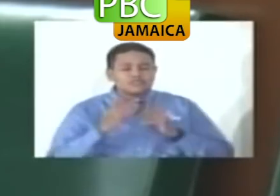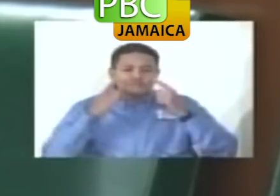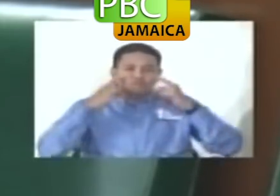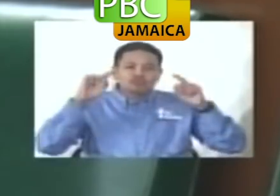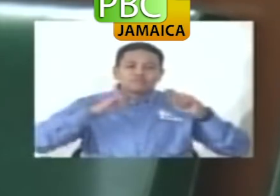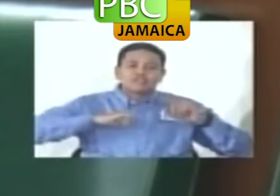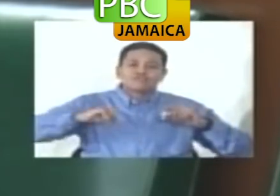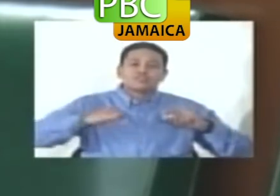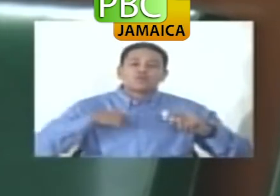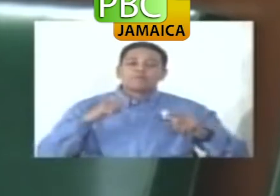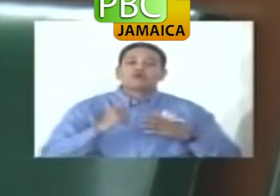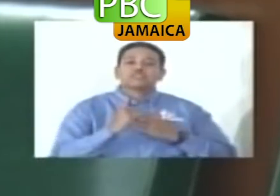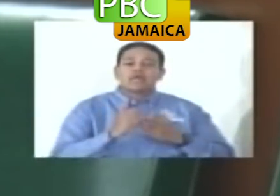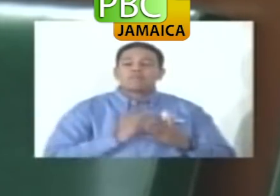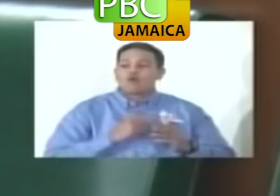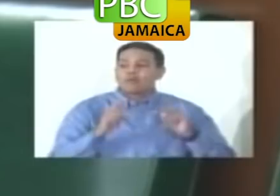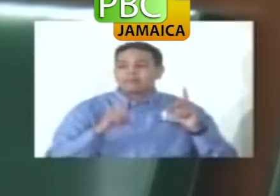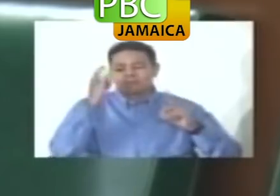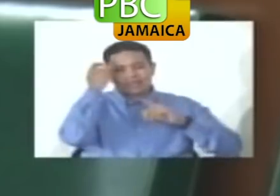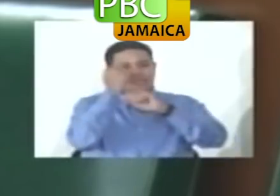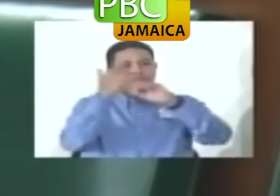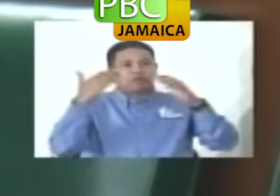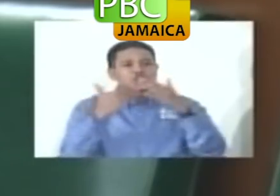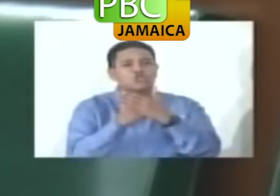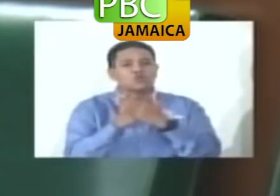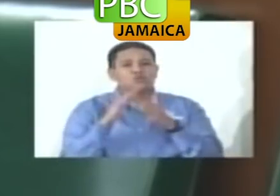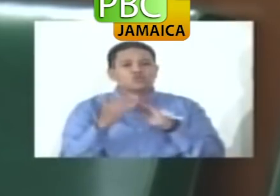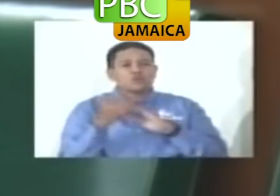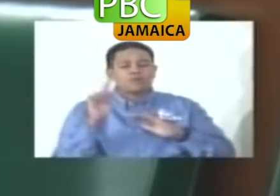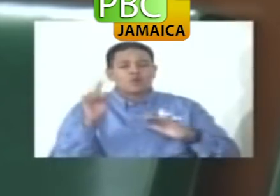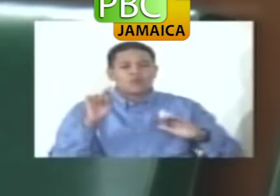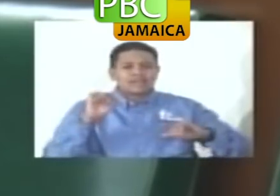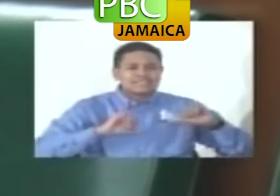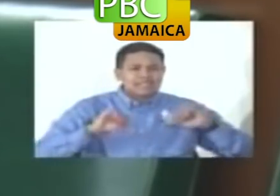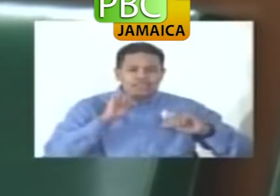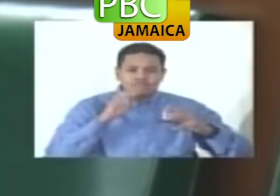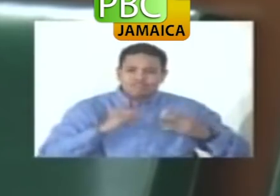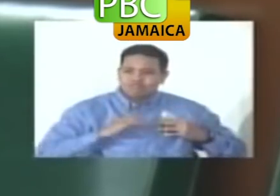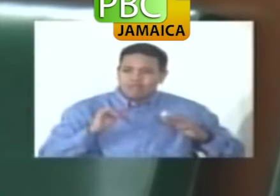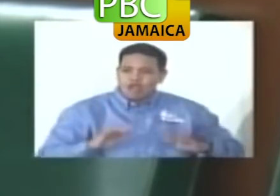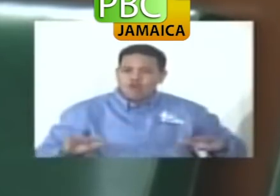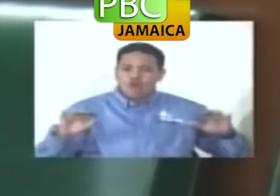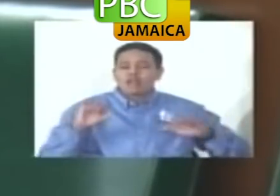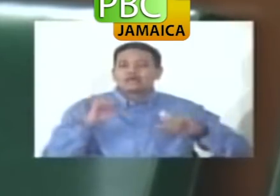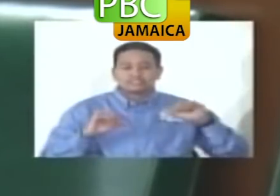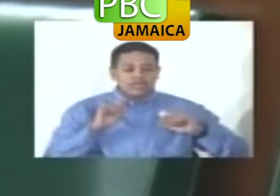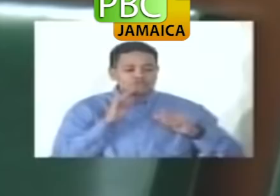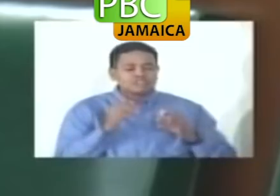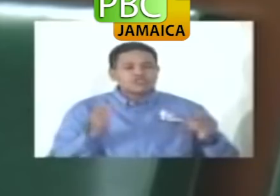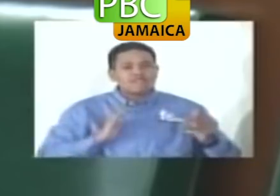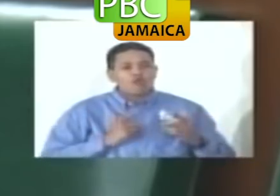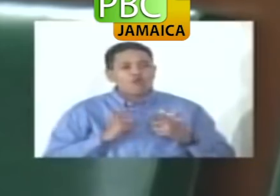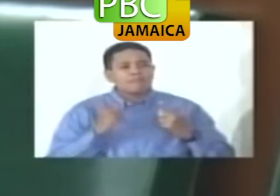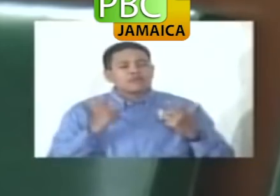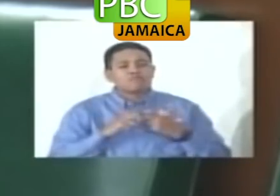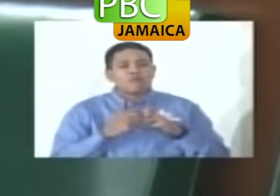we must help our people imagine a new Jamaica, where science is embraced by all and science is solving our big problems